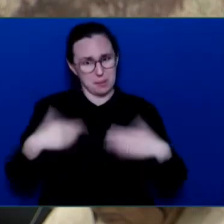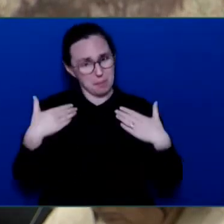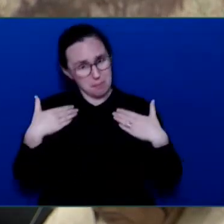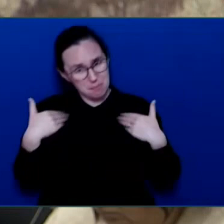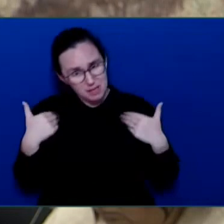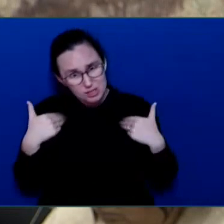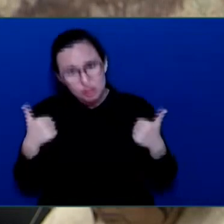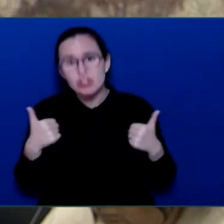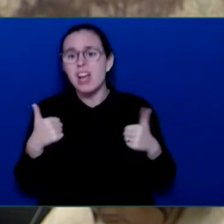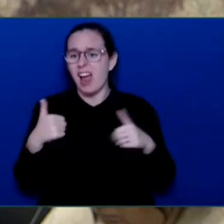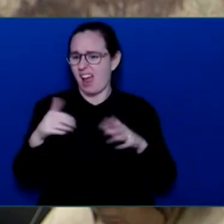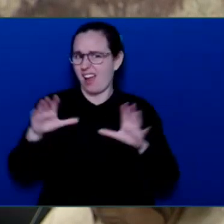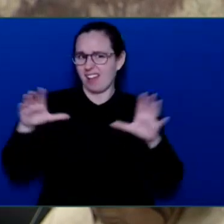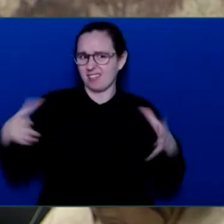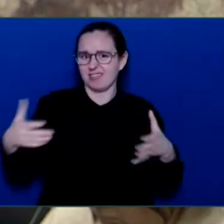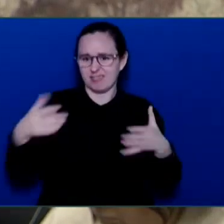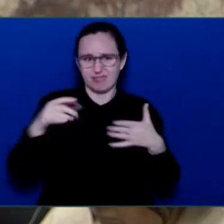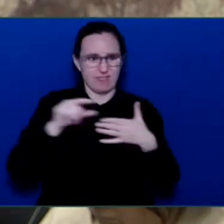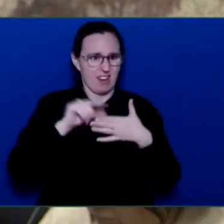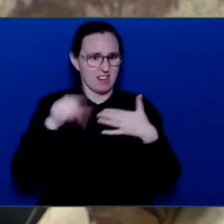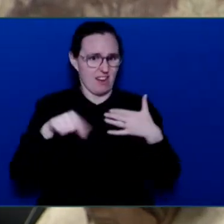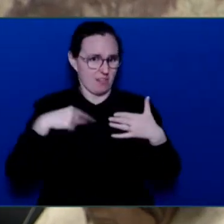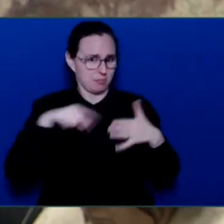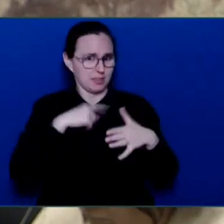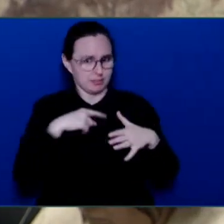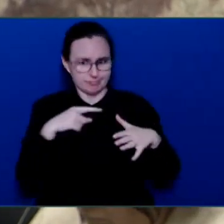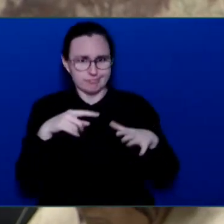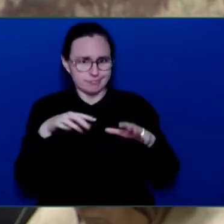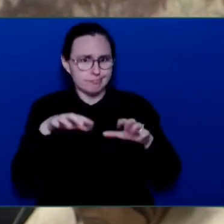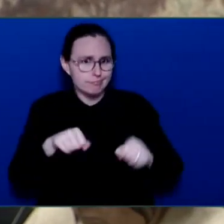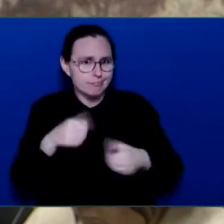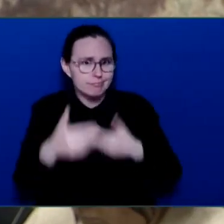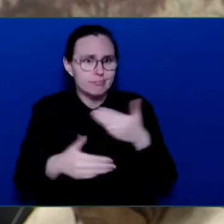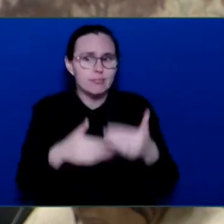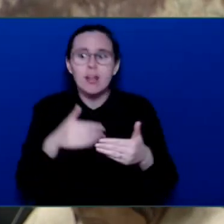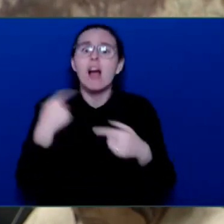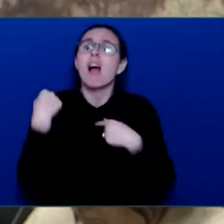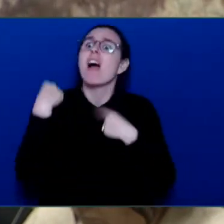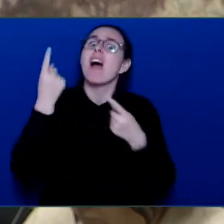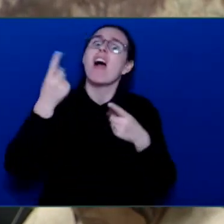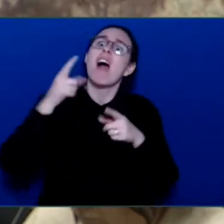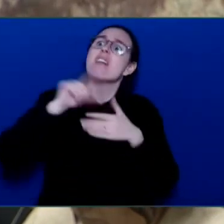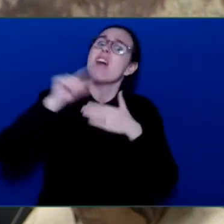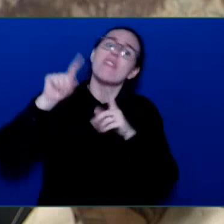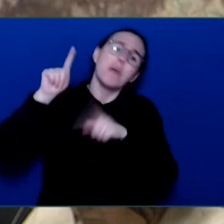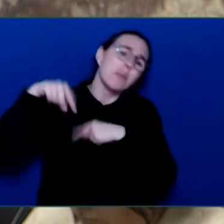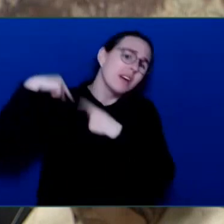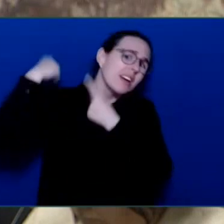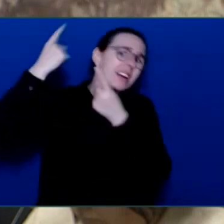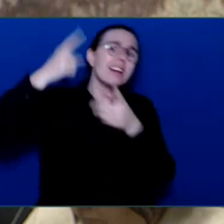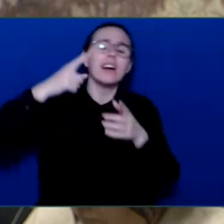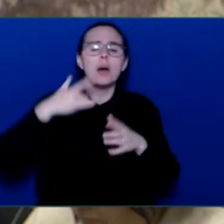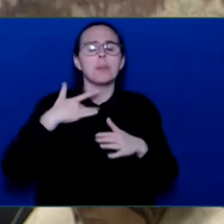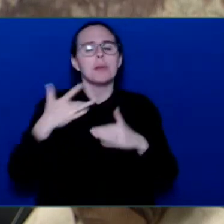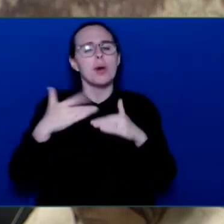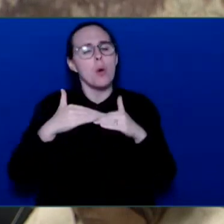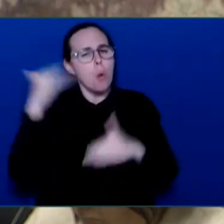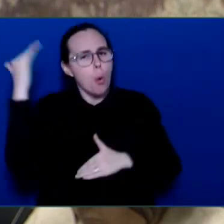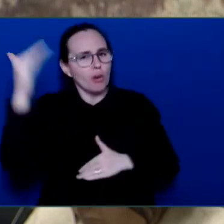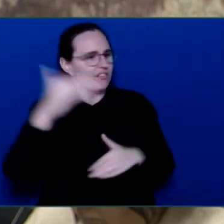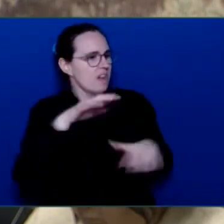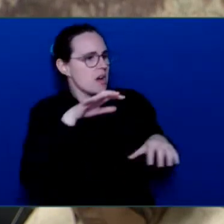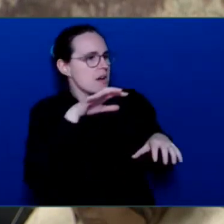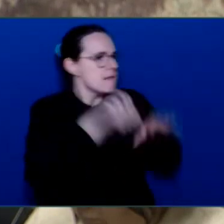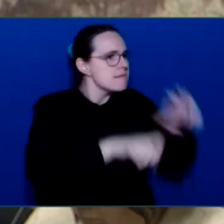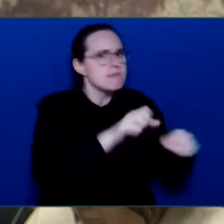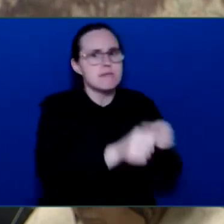children and youth and families, and has caused harm and intergenerational trauma. Since 2017, our government has been